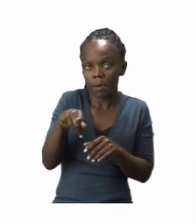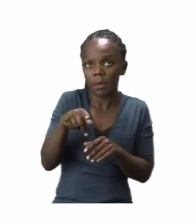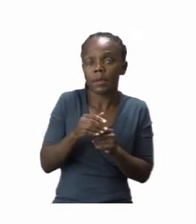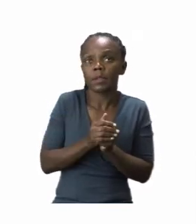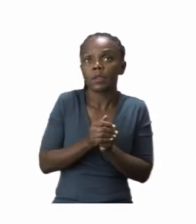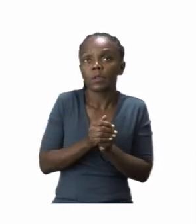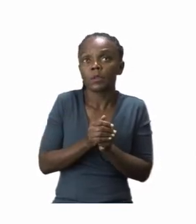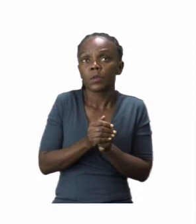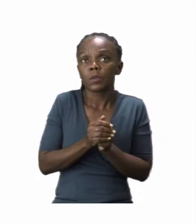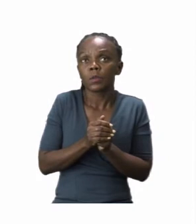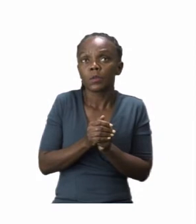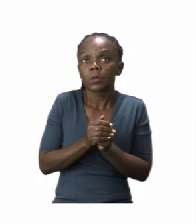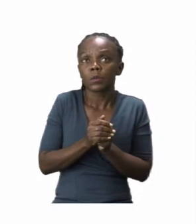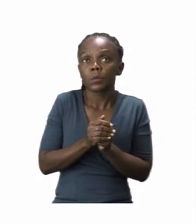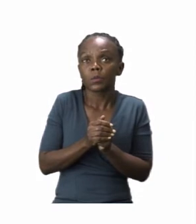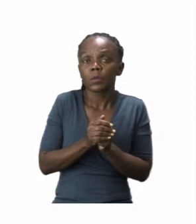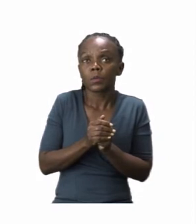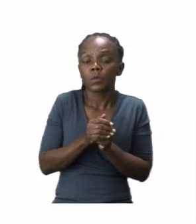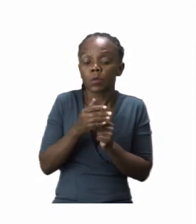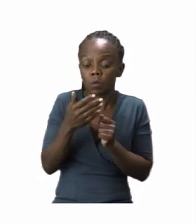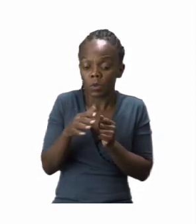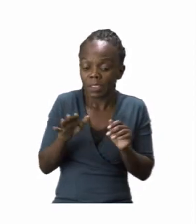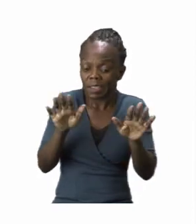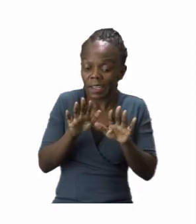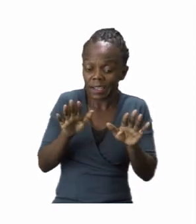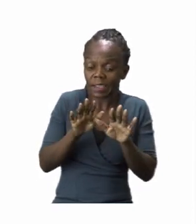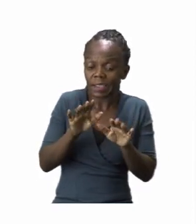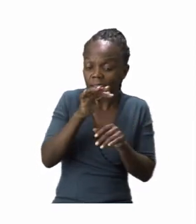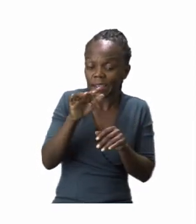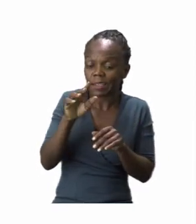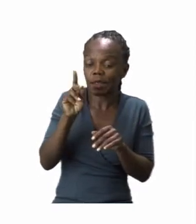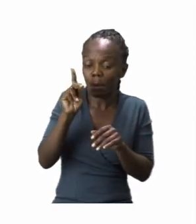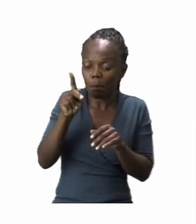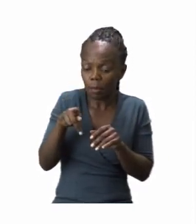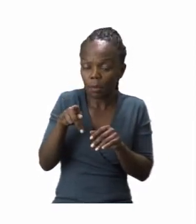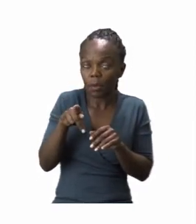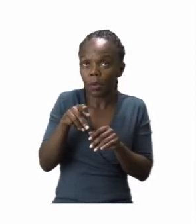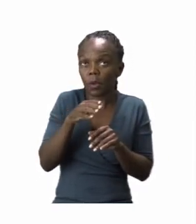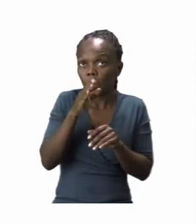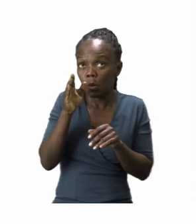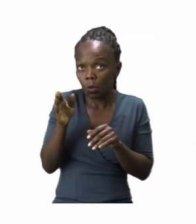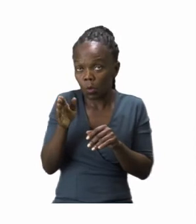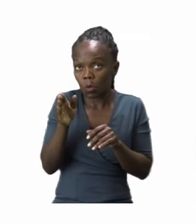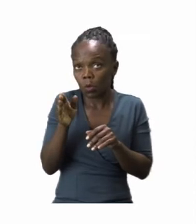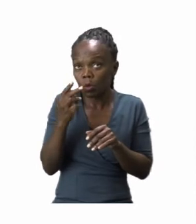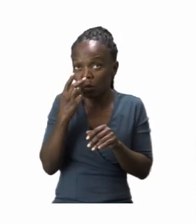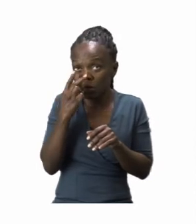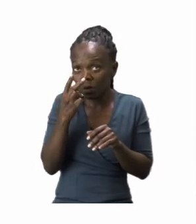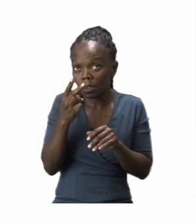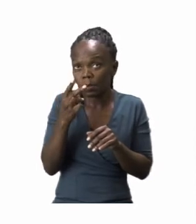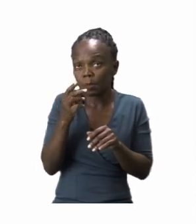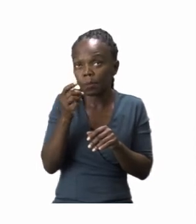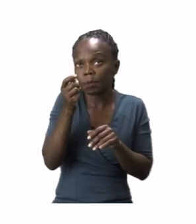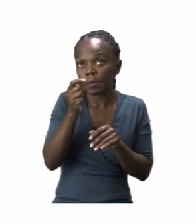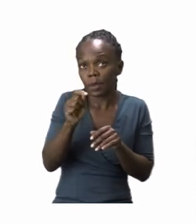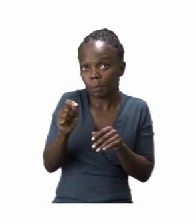the pen. Can you see the pen? Very good.